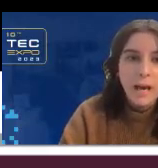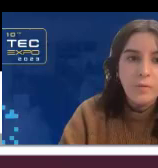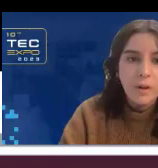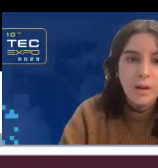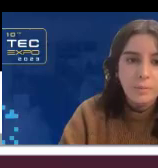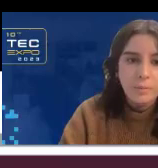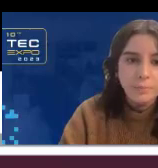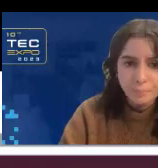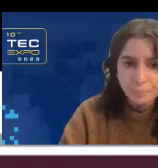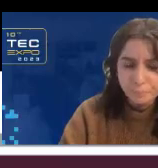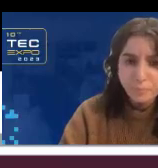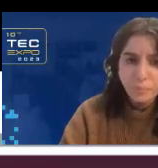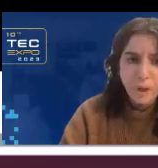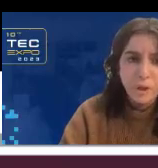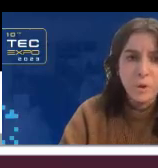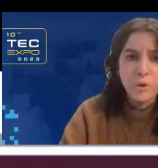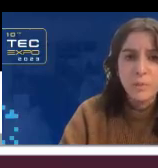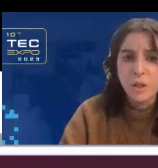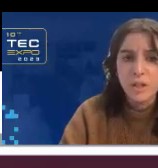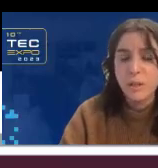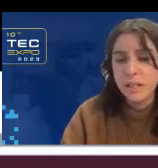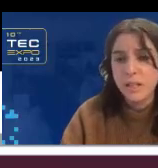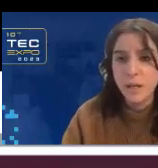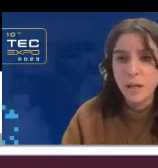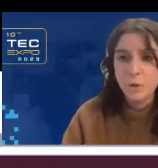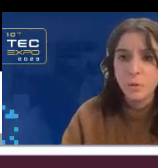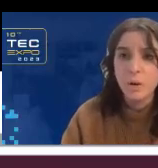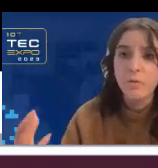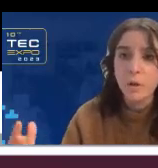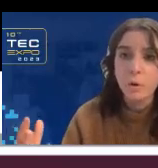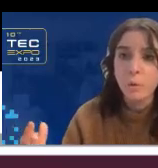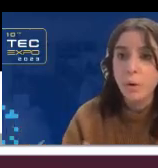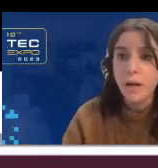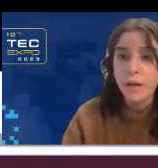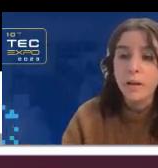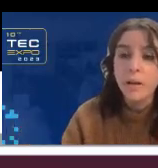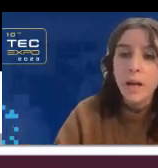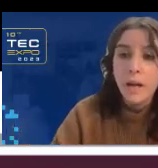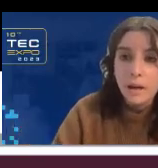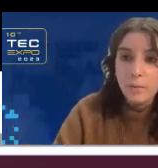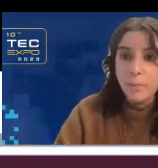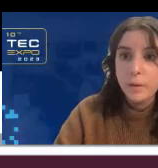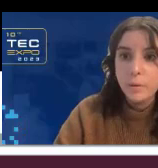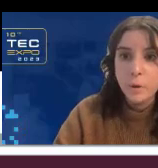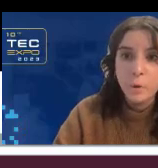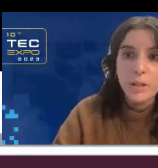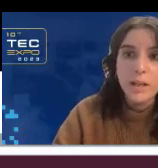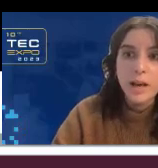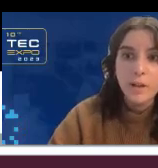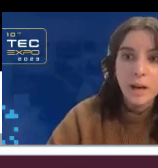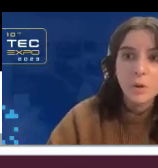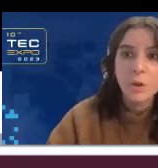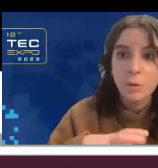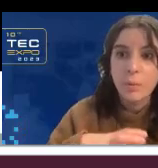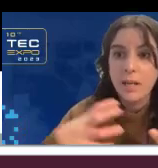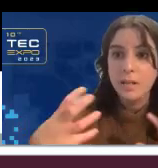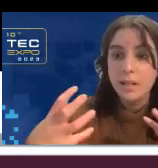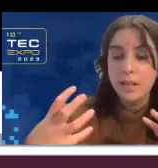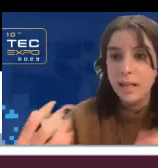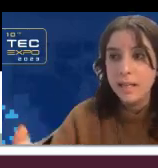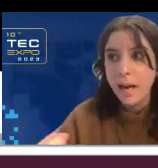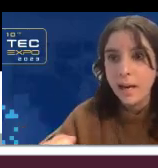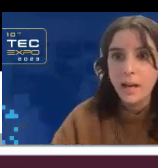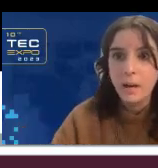may have some adjustments to make to a video where, it didn't have captions, we